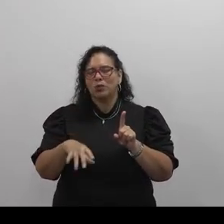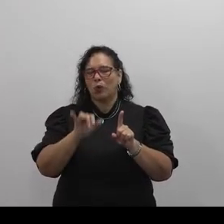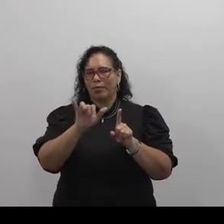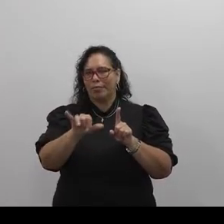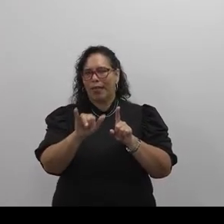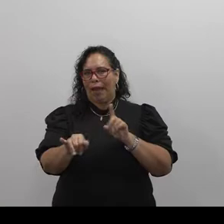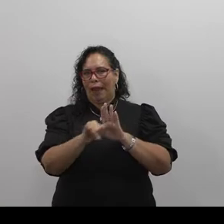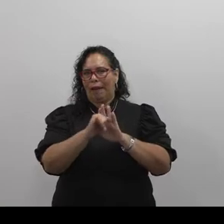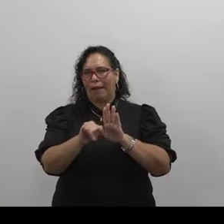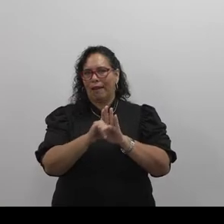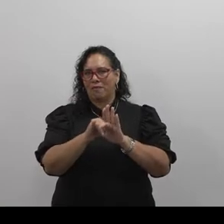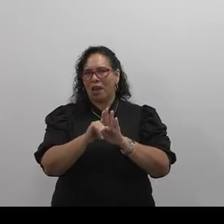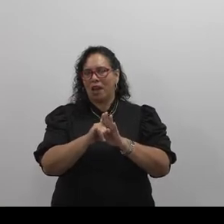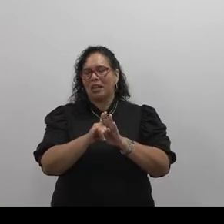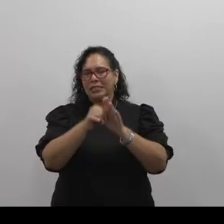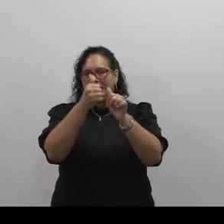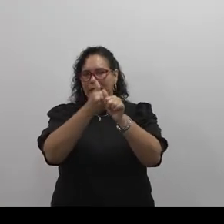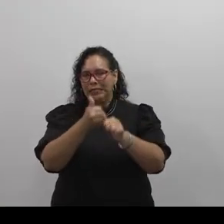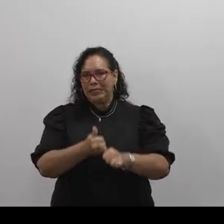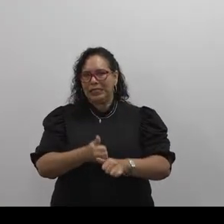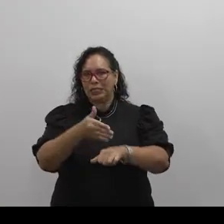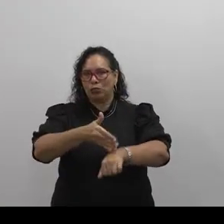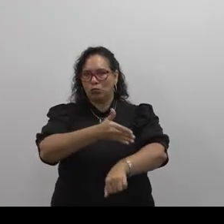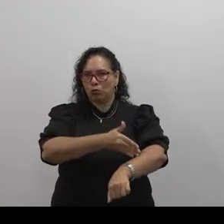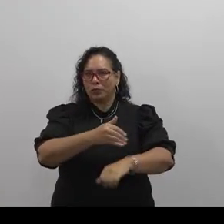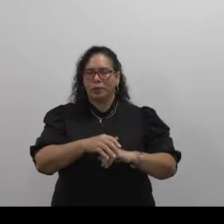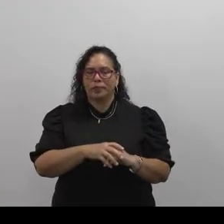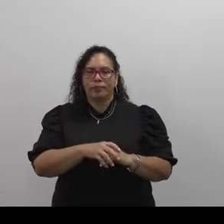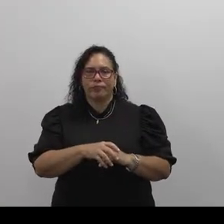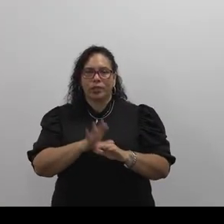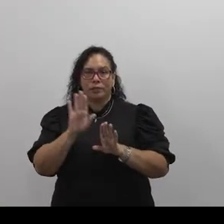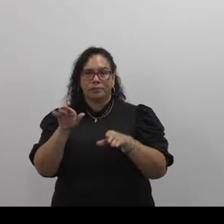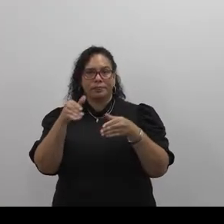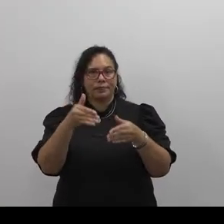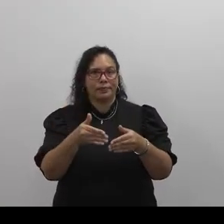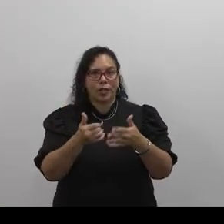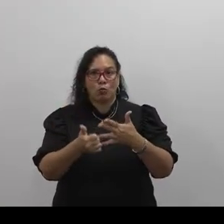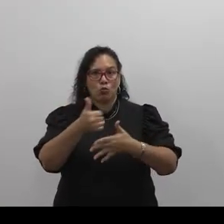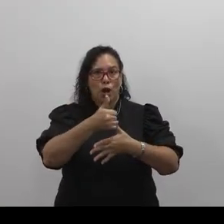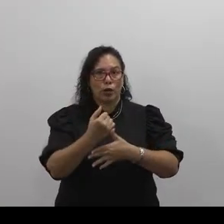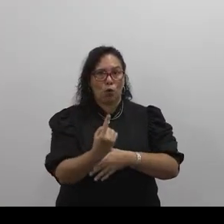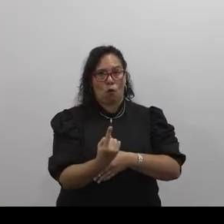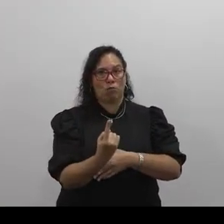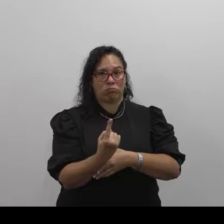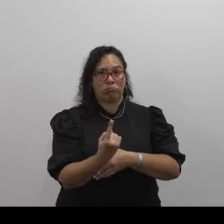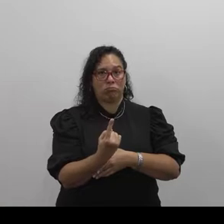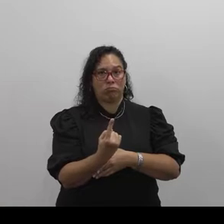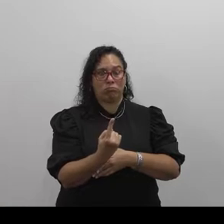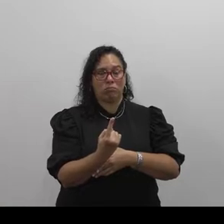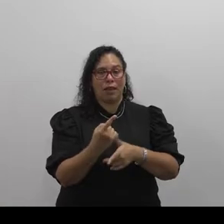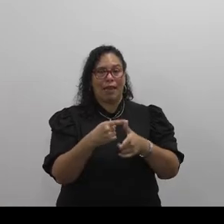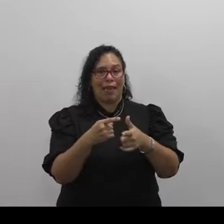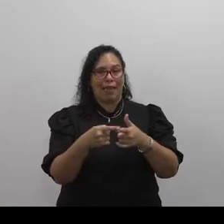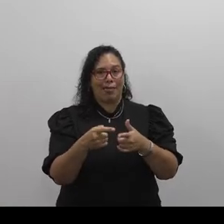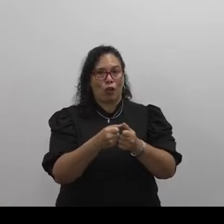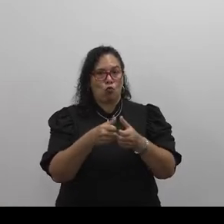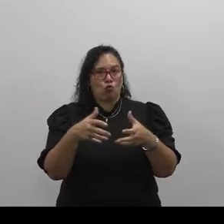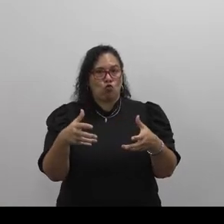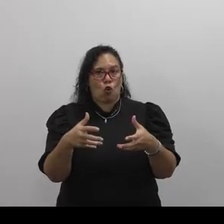types of improvement, helps us gear towards perhaps the priority one items first, then growing into item